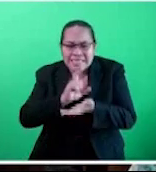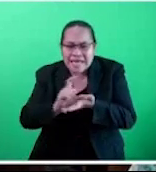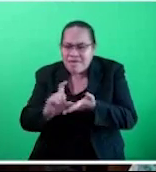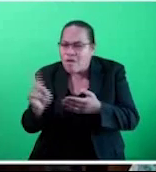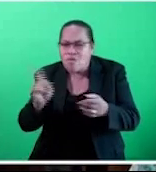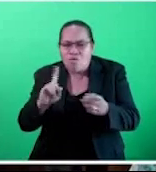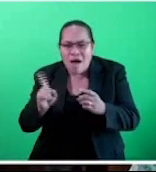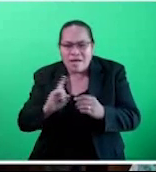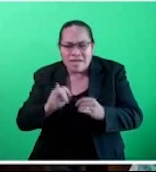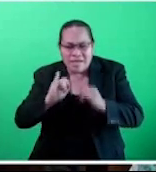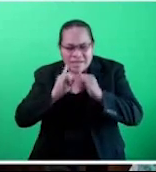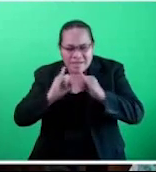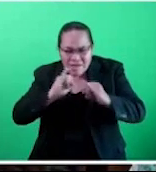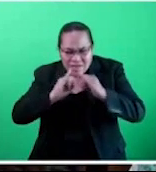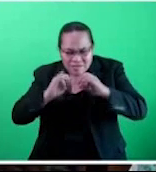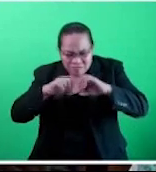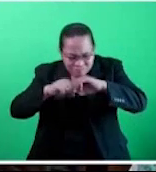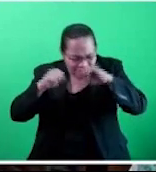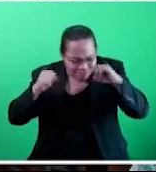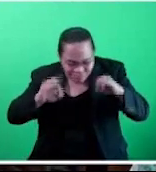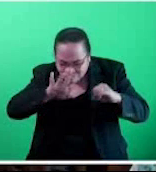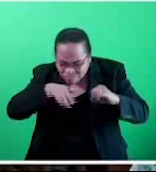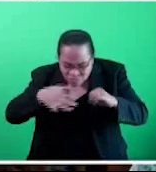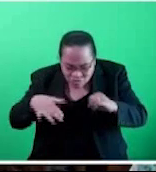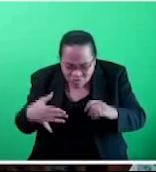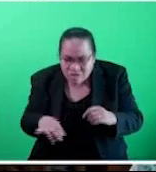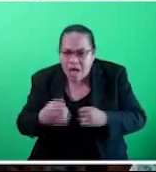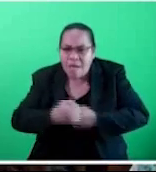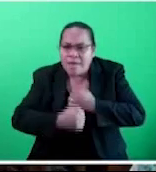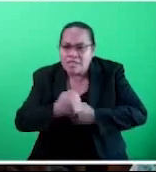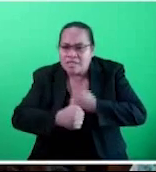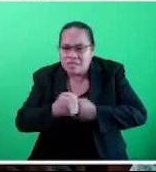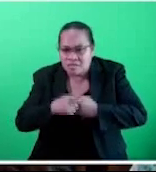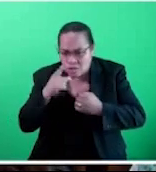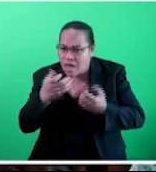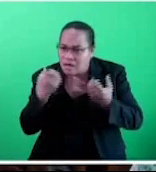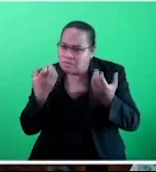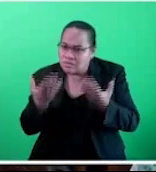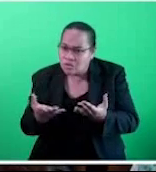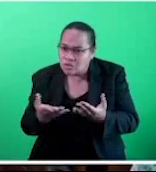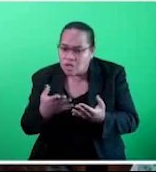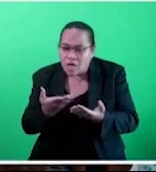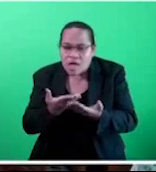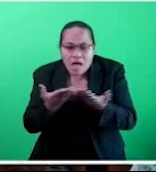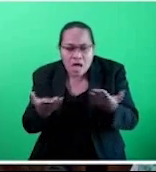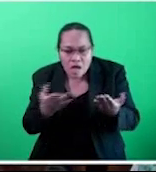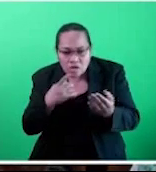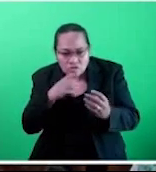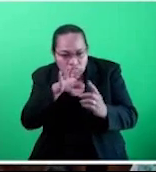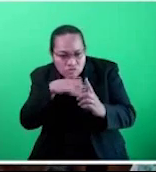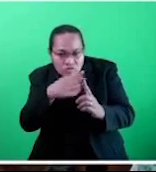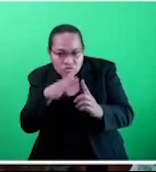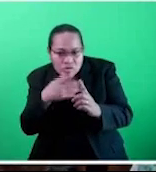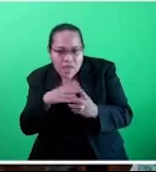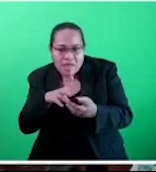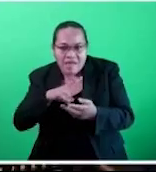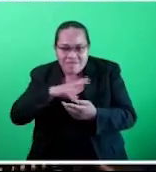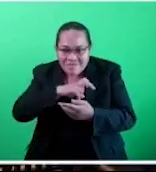available to detect viral disease infections in the country? Thank you, Mr. Speaker.